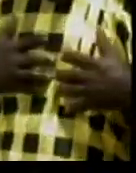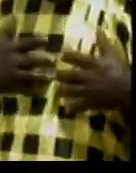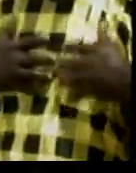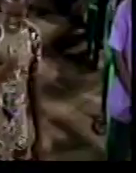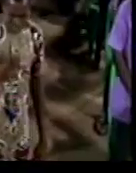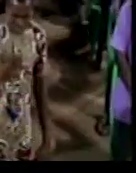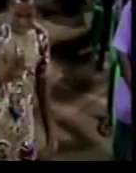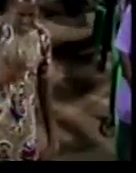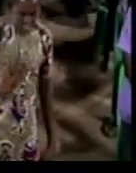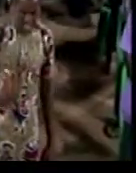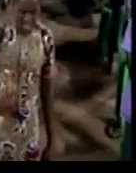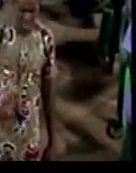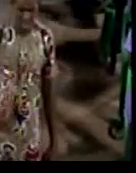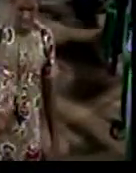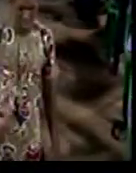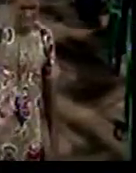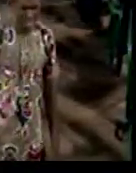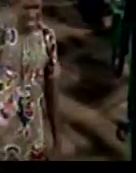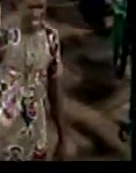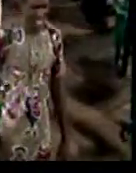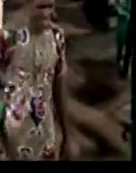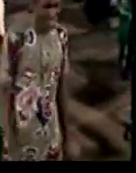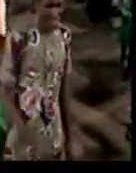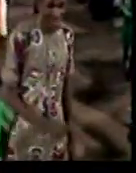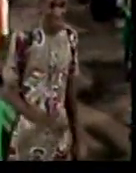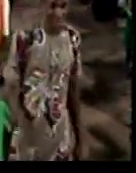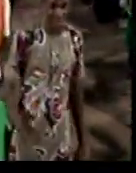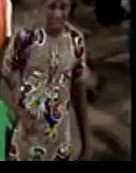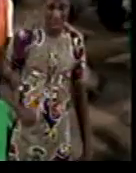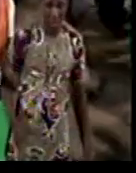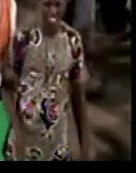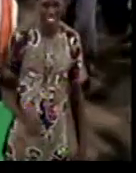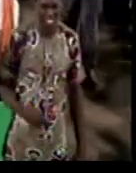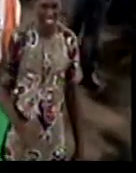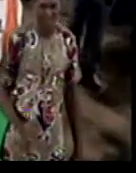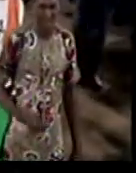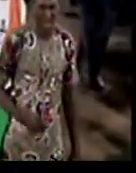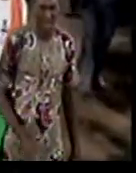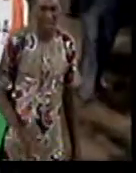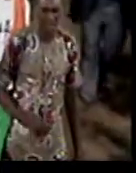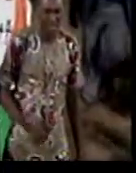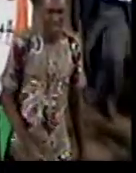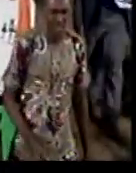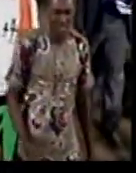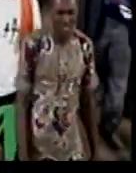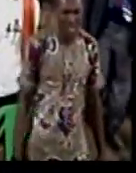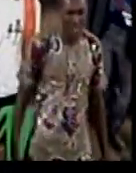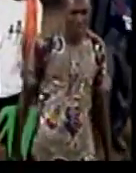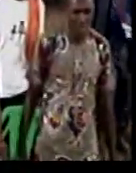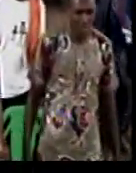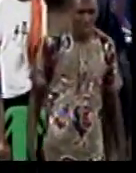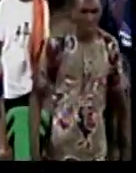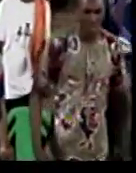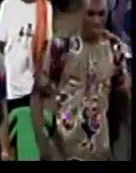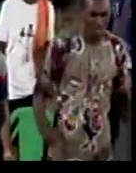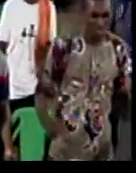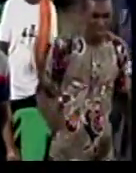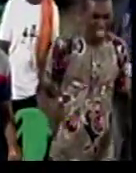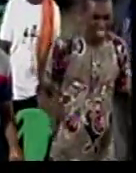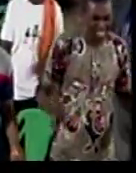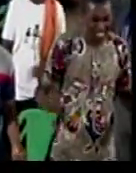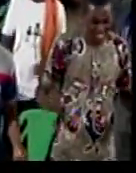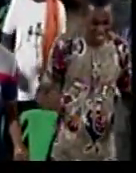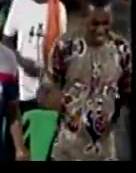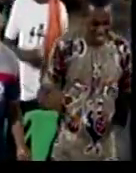tonight. Or watching on through the television, Lord, touch me tonight. Touch me.